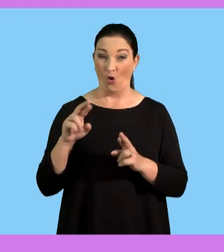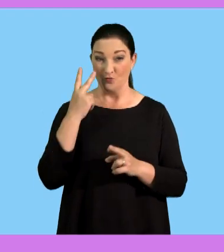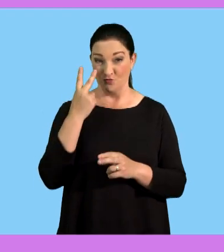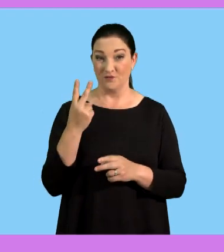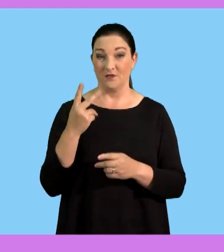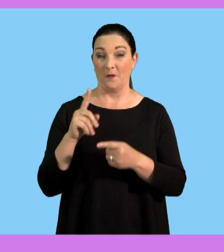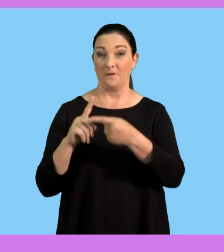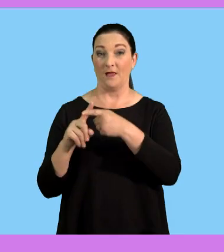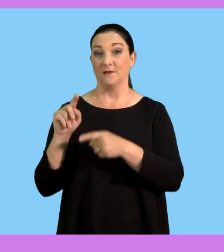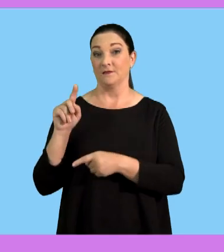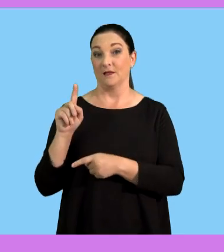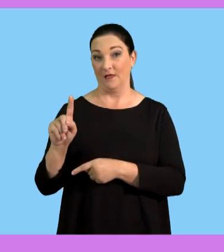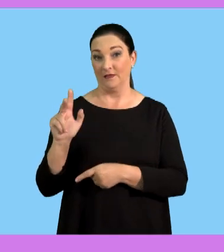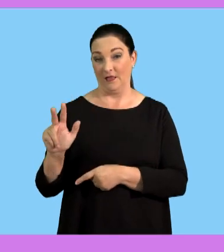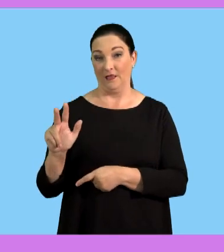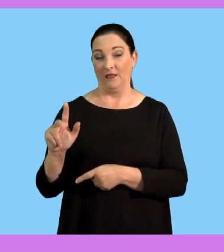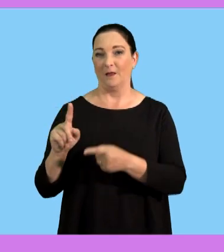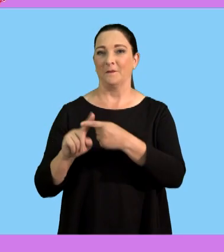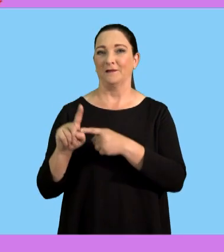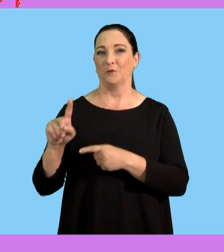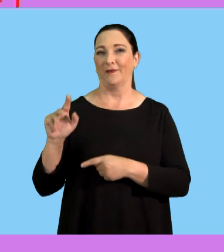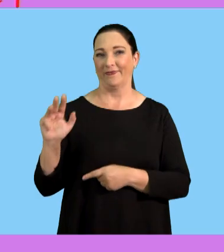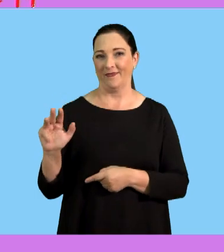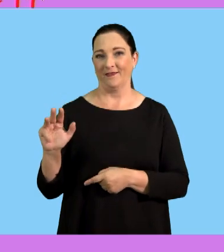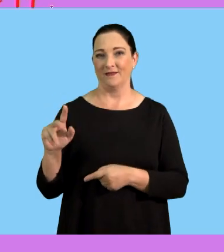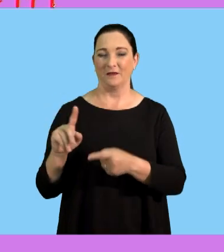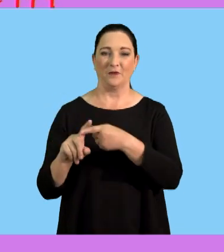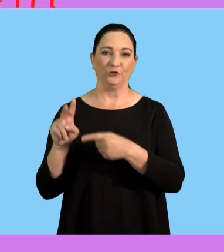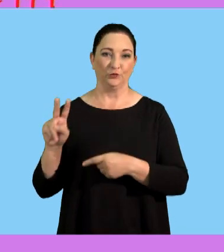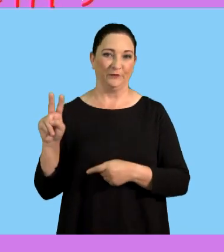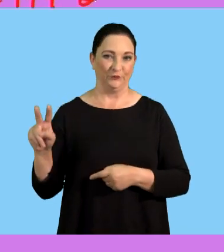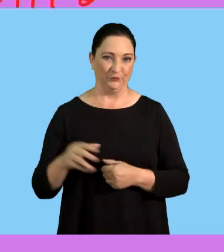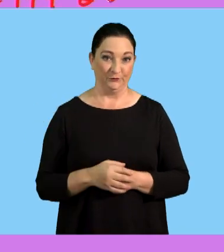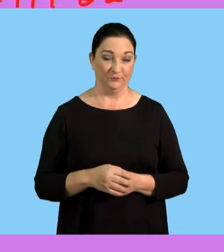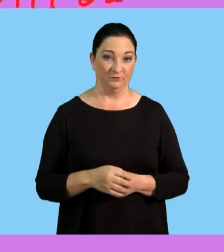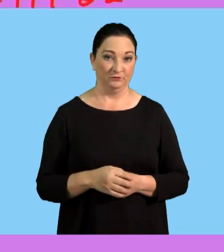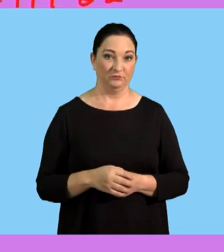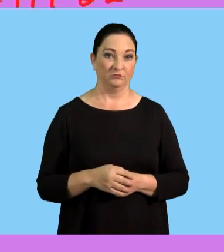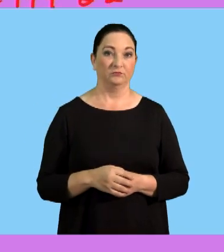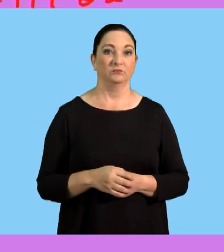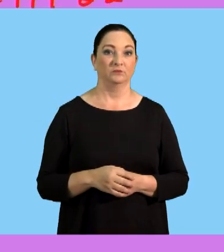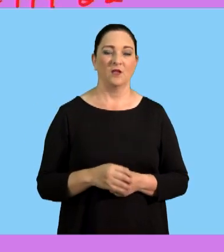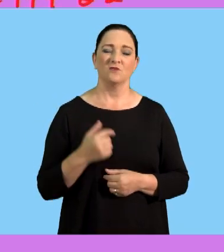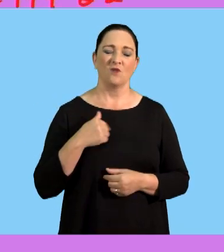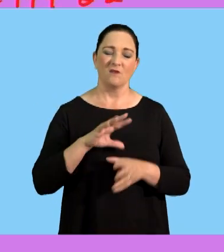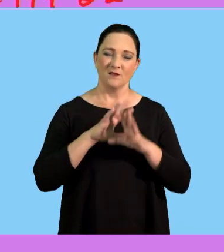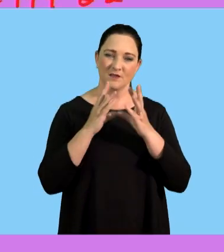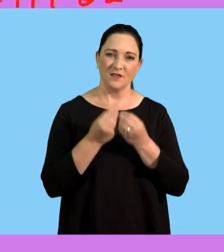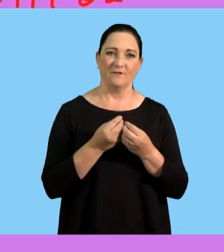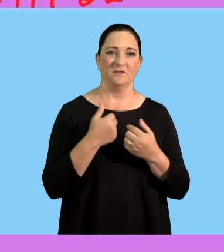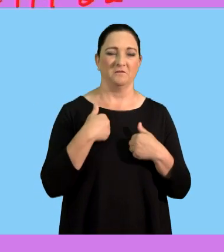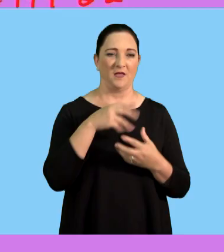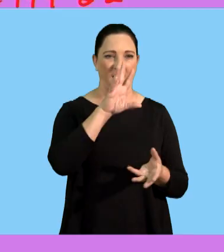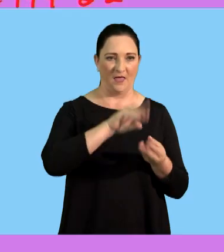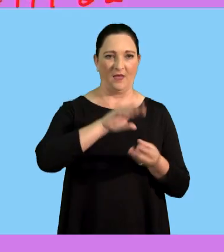see how I'm working. Plus 18 plus my 19 plus 22. Right, so I added